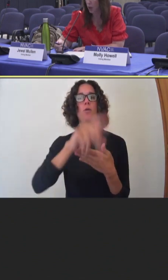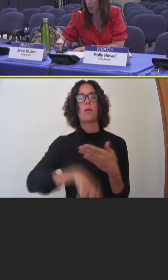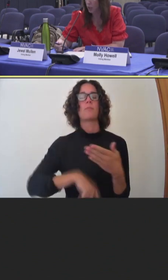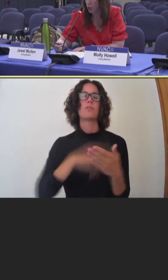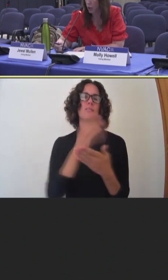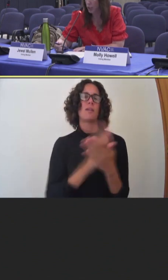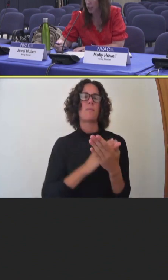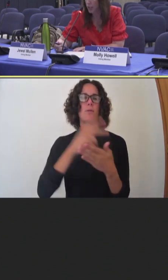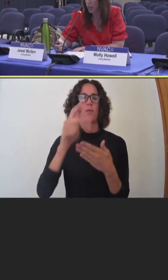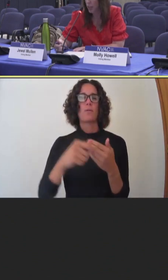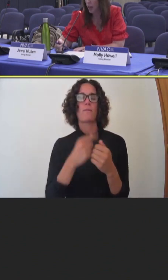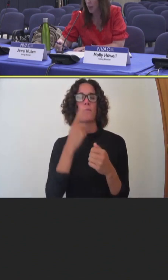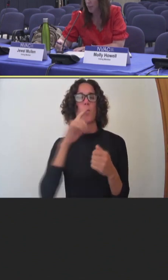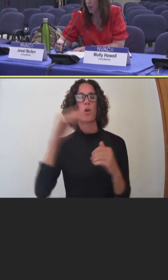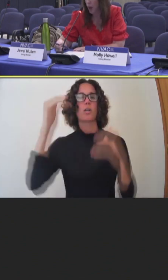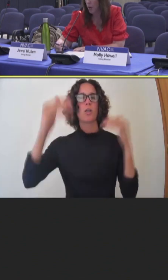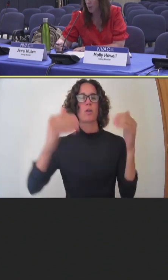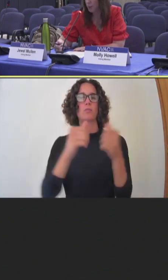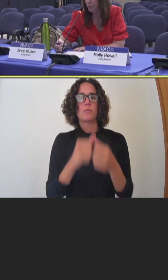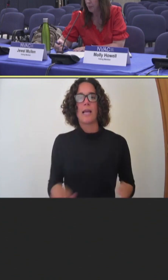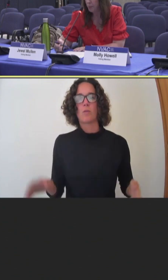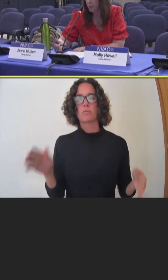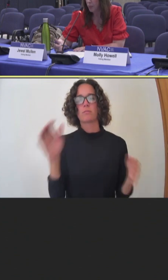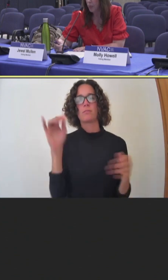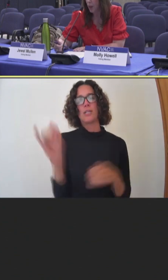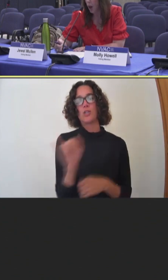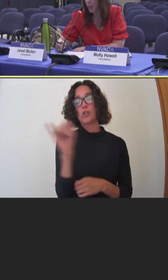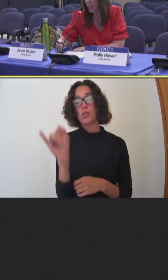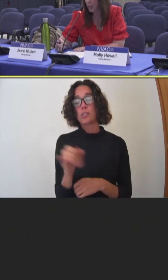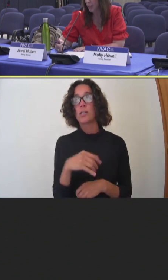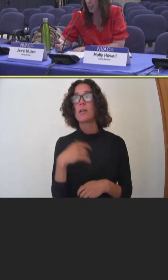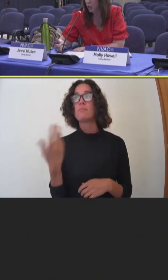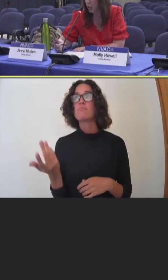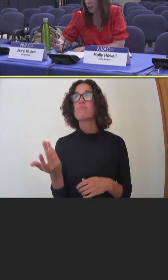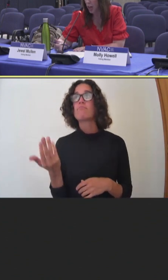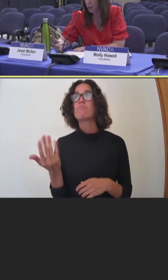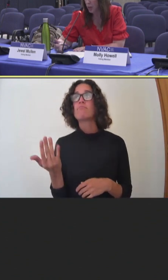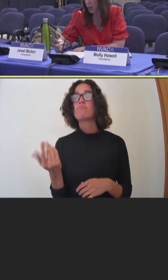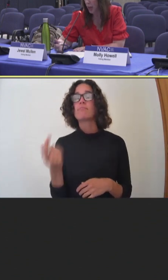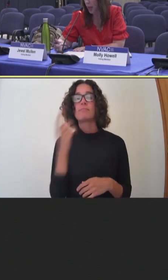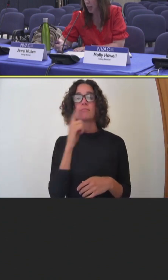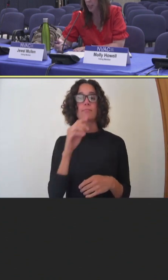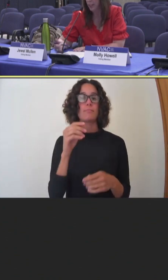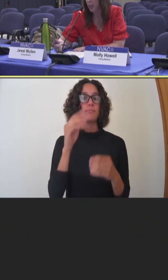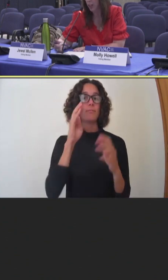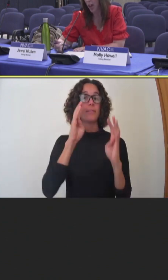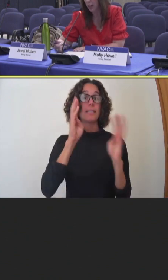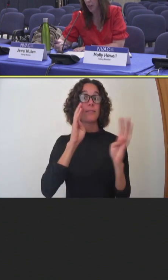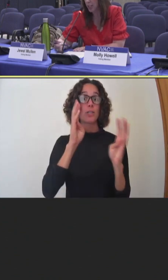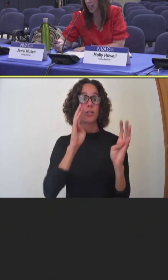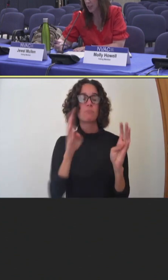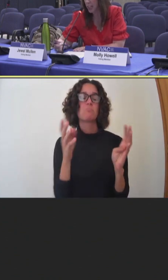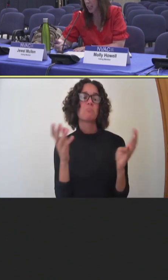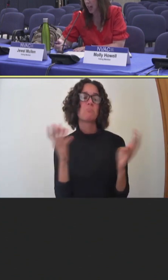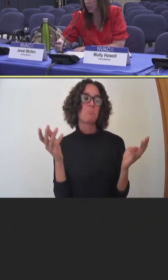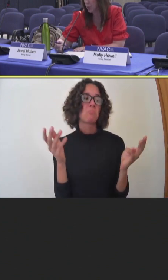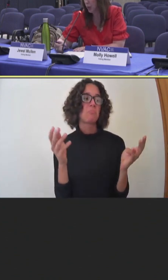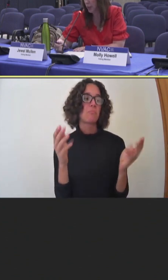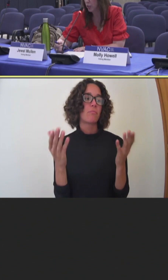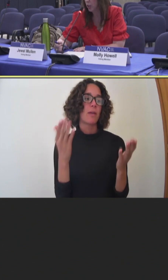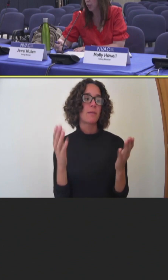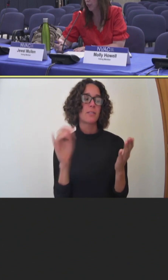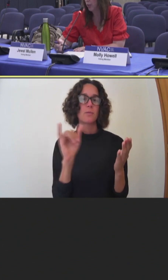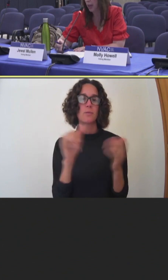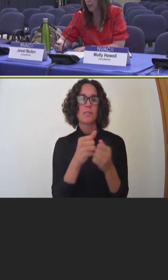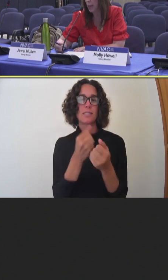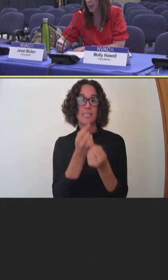without insurance. On the innovation and even kind of on safety, I just want to make